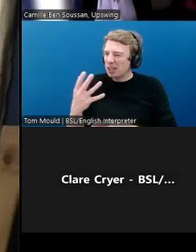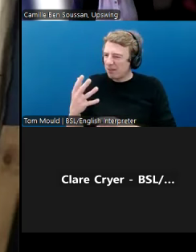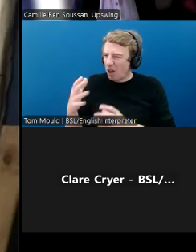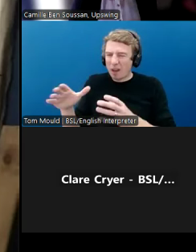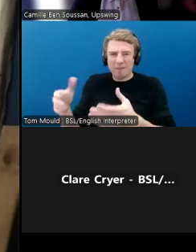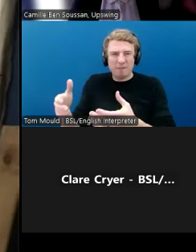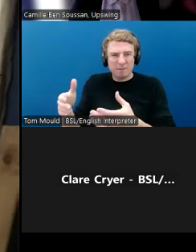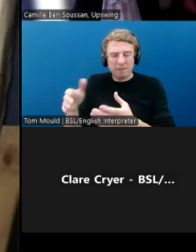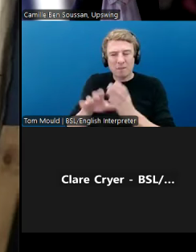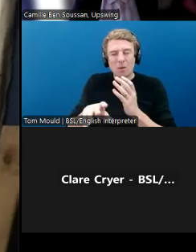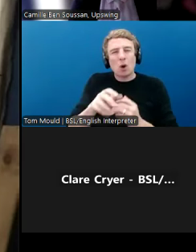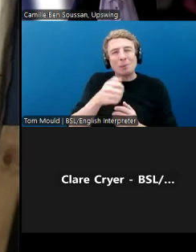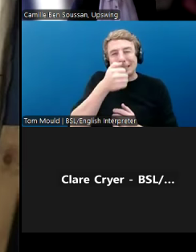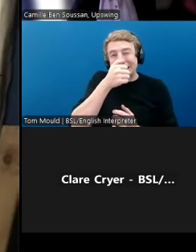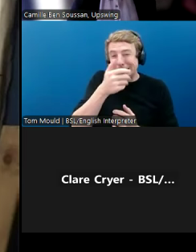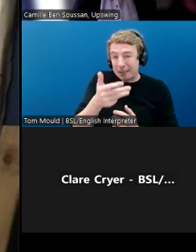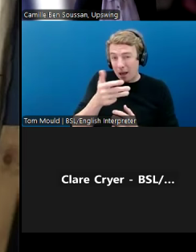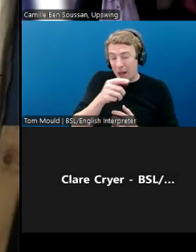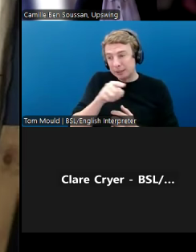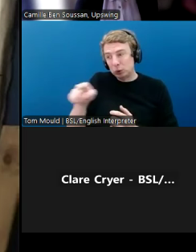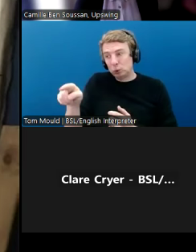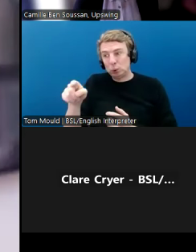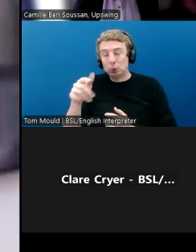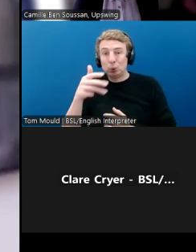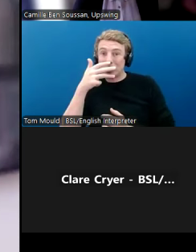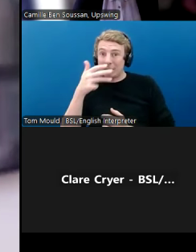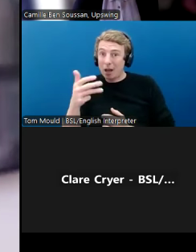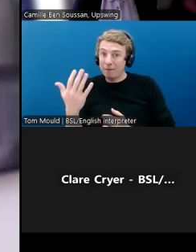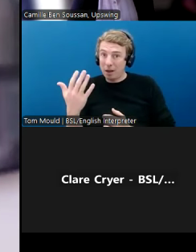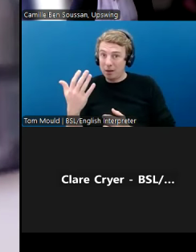95, and with varying level of